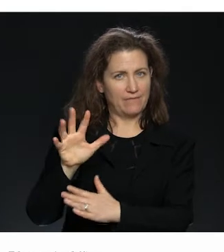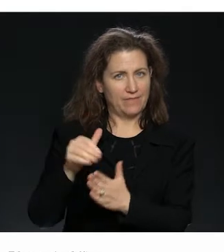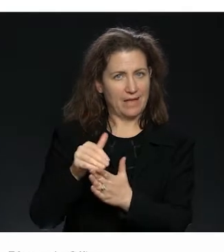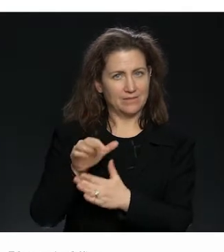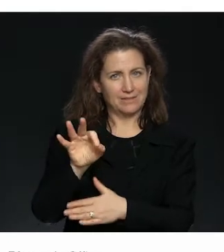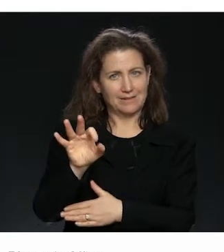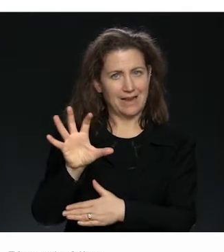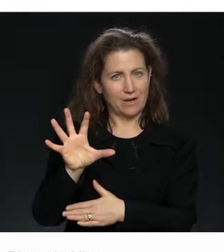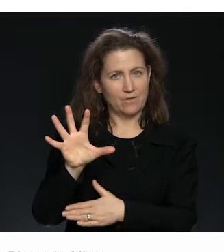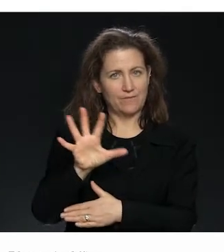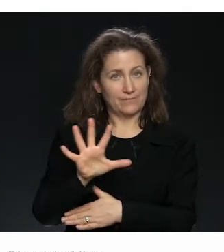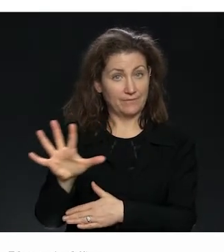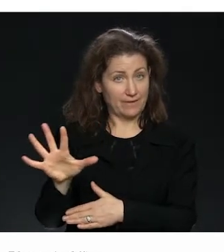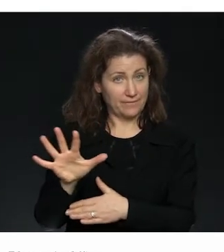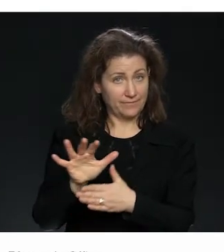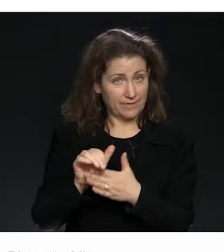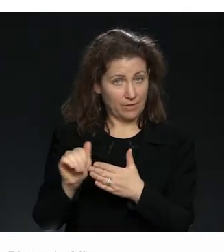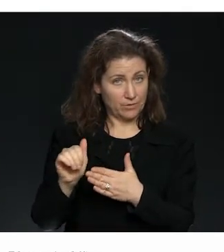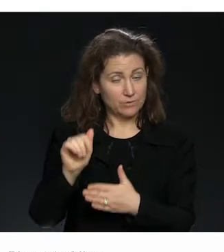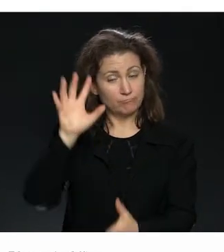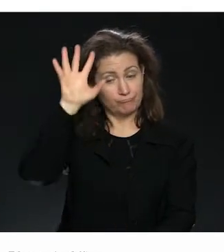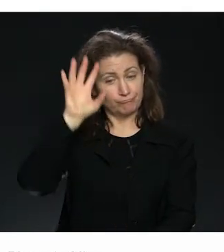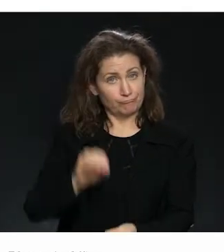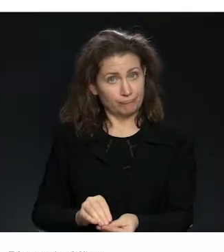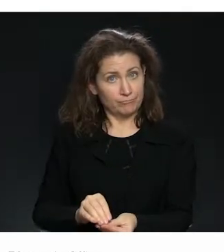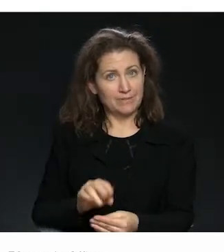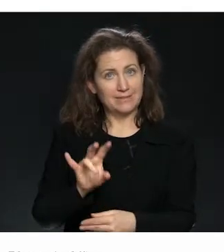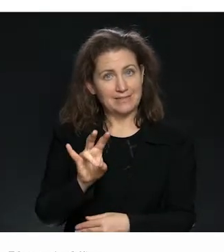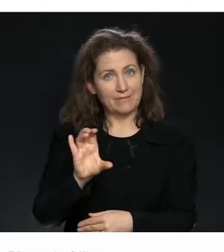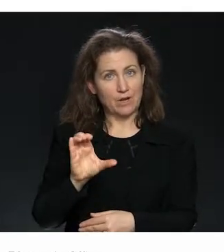$535,955, which is a total of